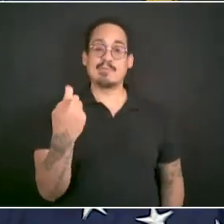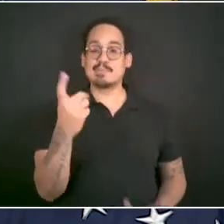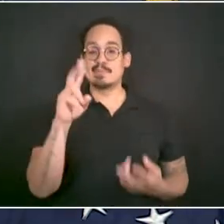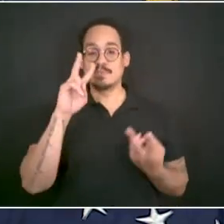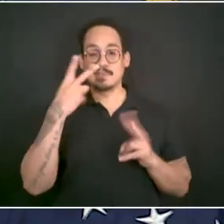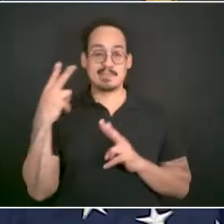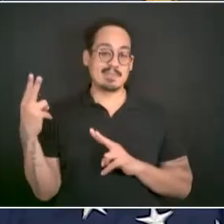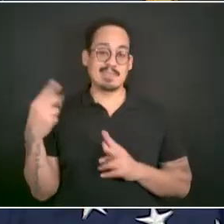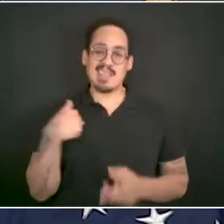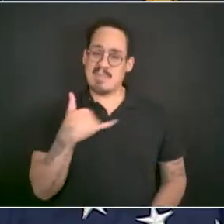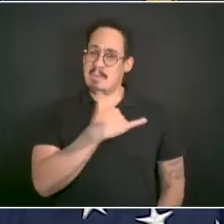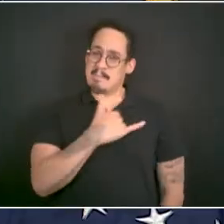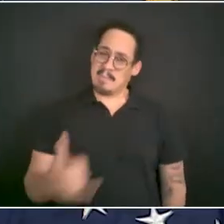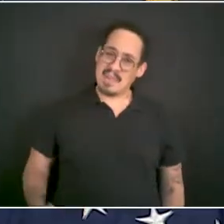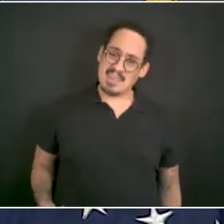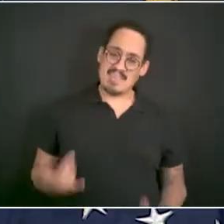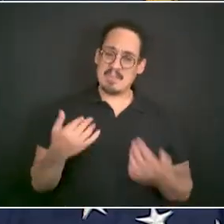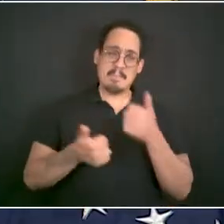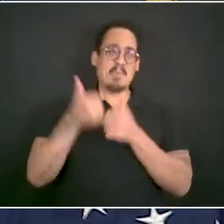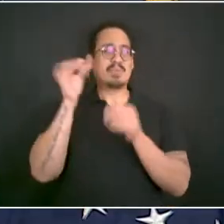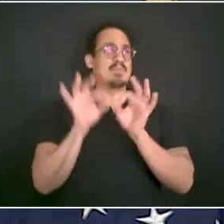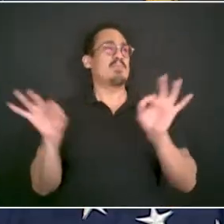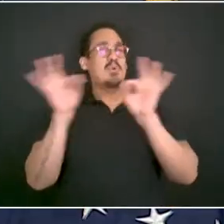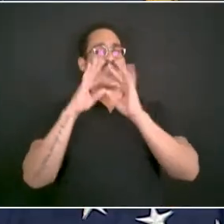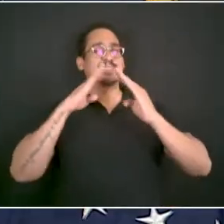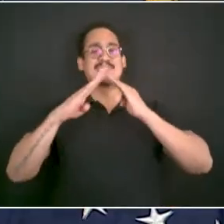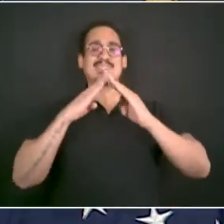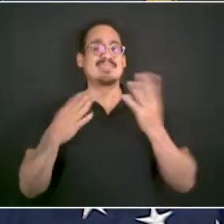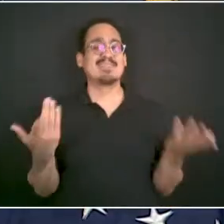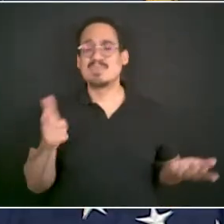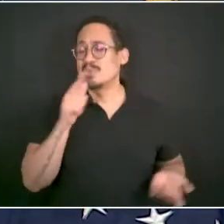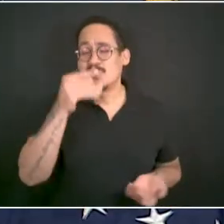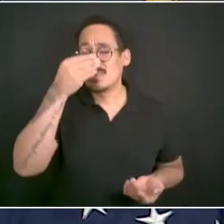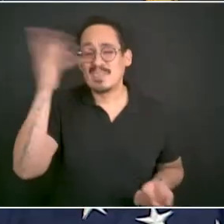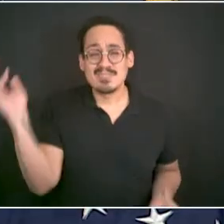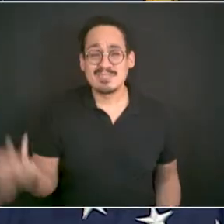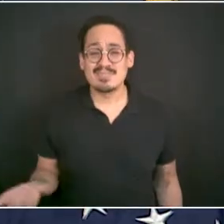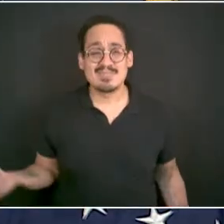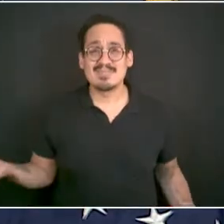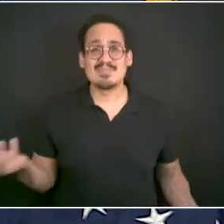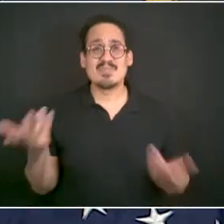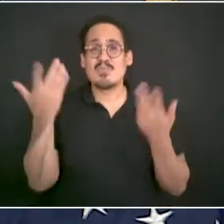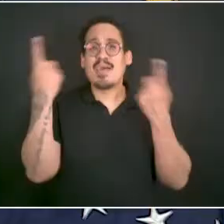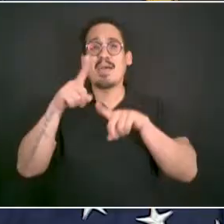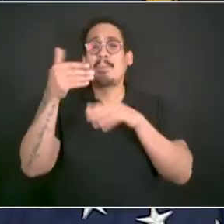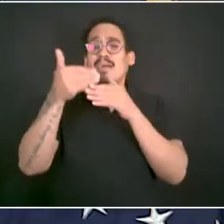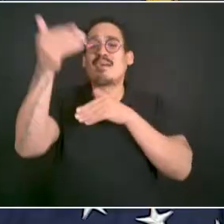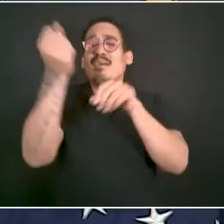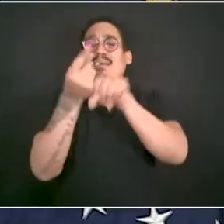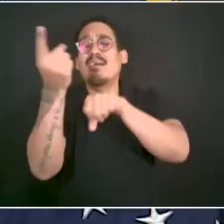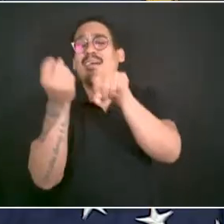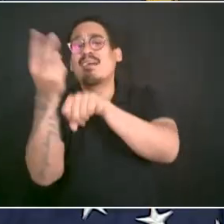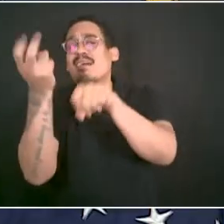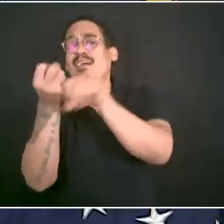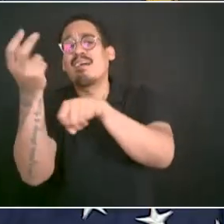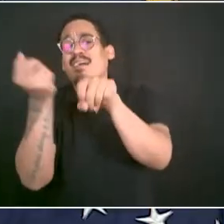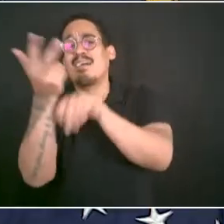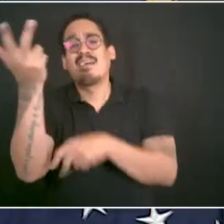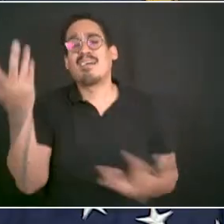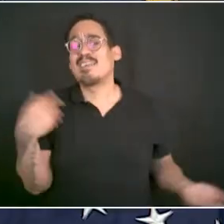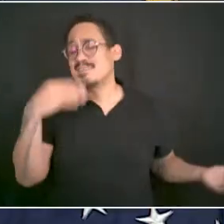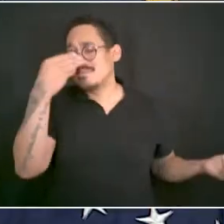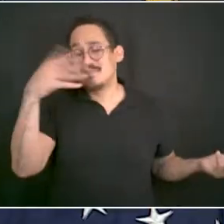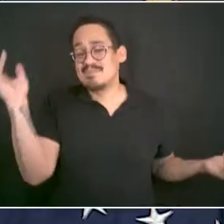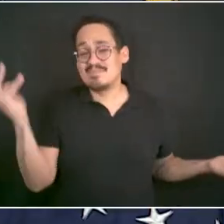I'm the mayor of the most important city on the globe. Who cares what happened next term? Who cares? I've reached everything I